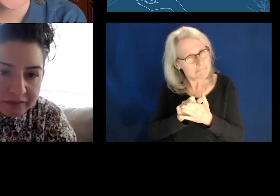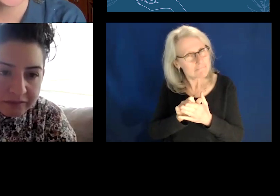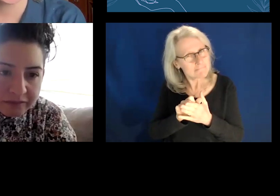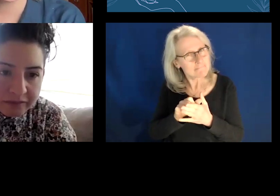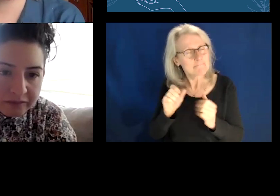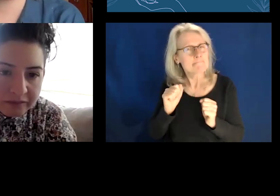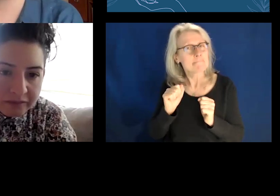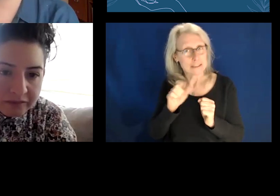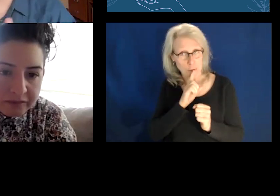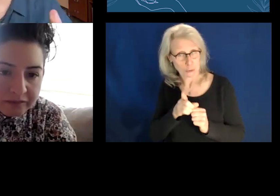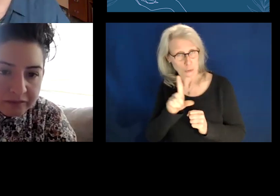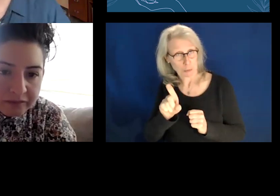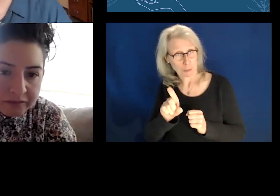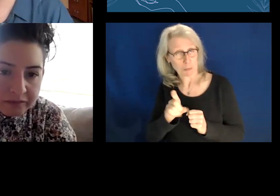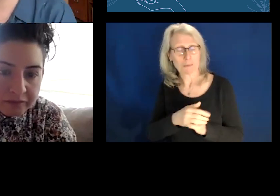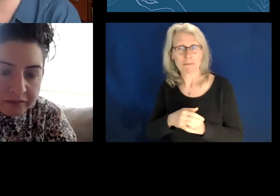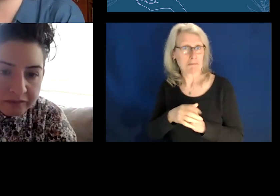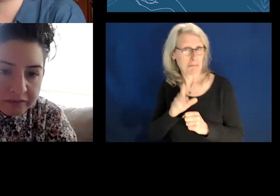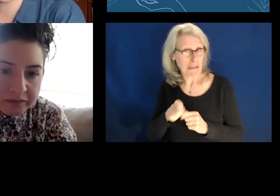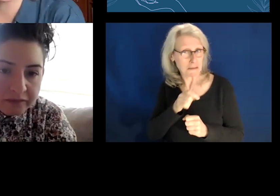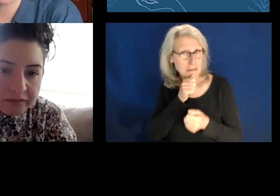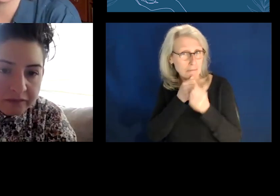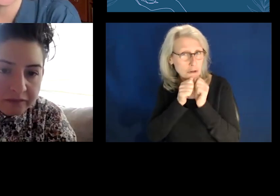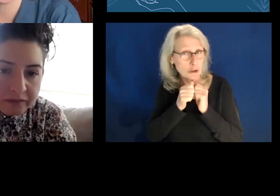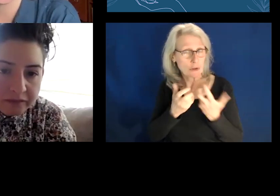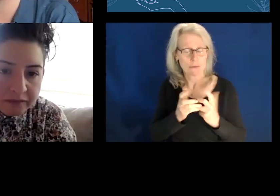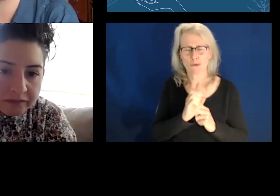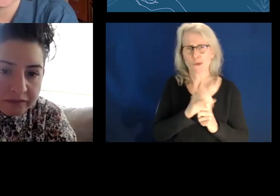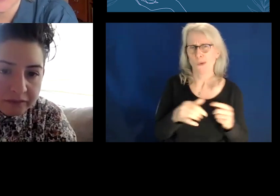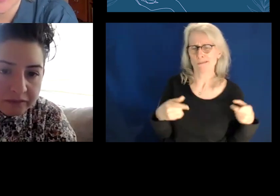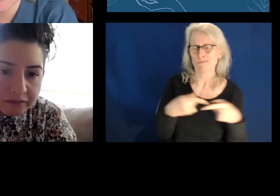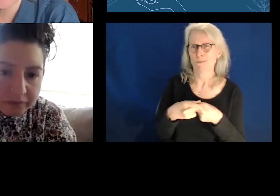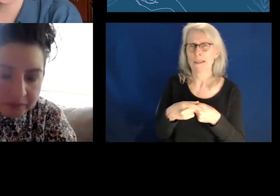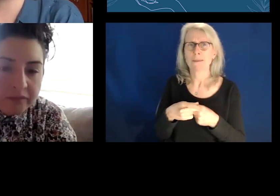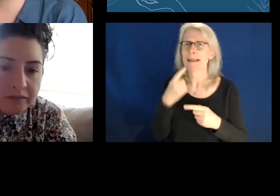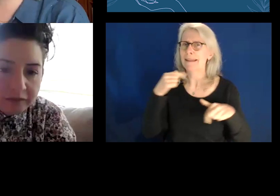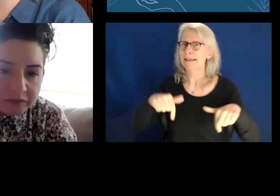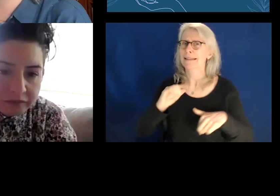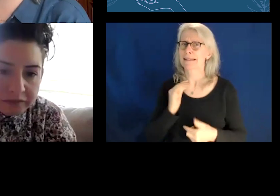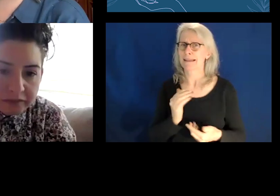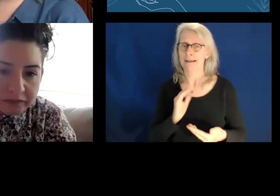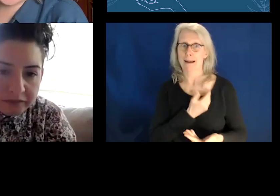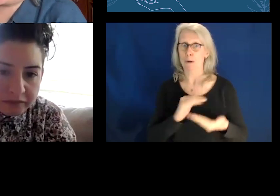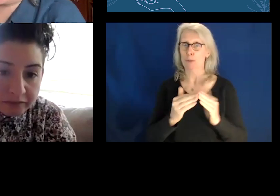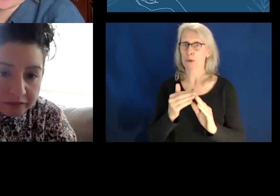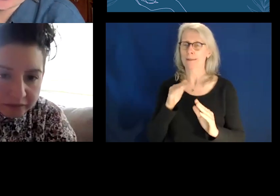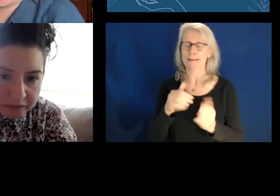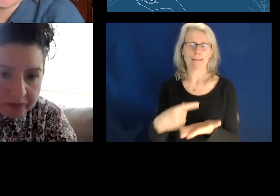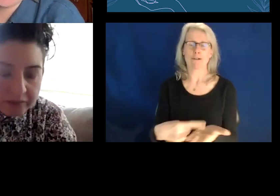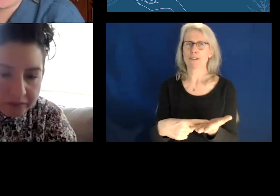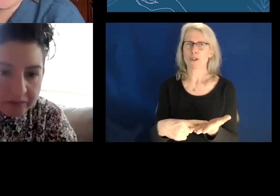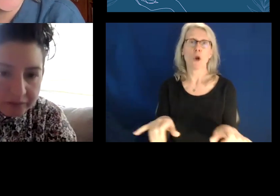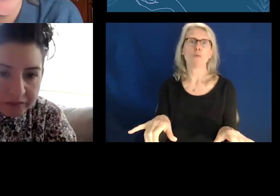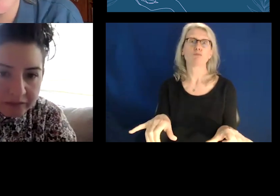do think, especially here in our own community, that conversation has shifted. And while there are things that we still need to work